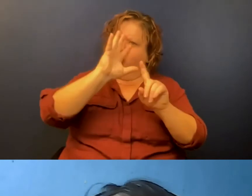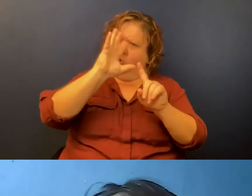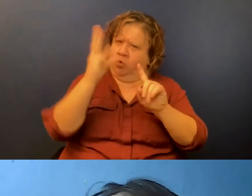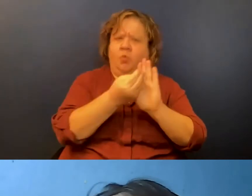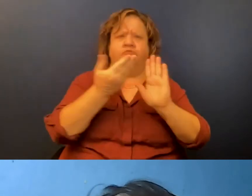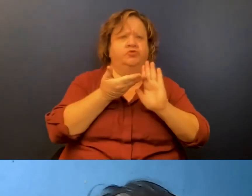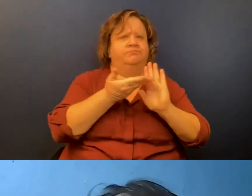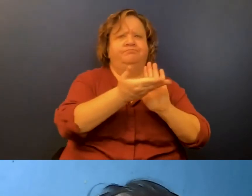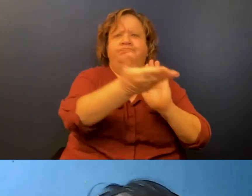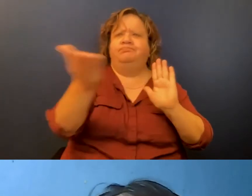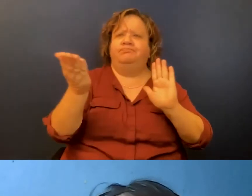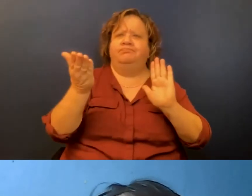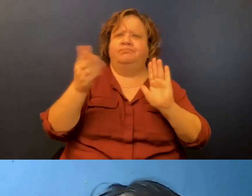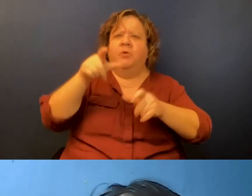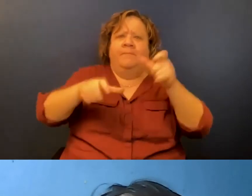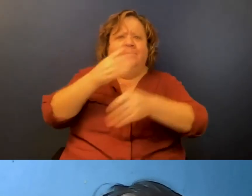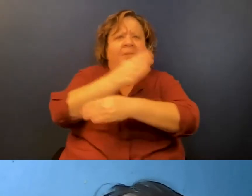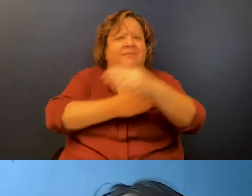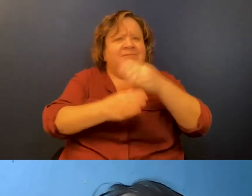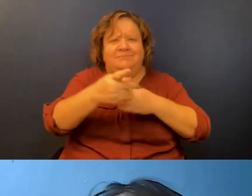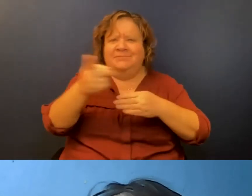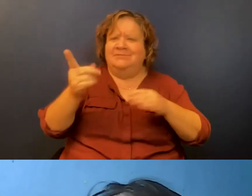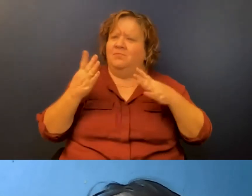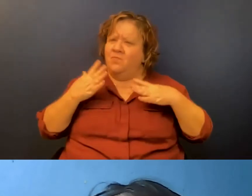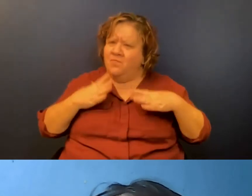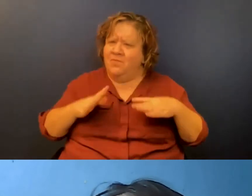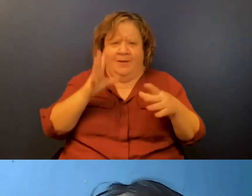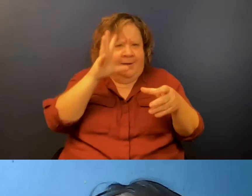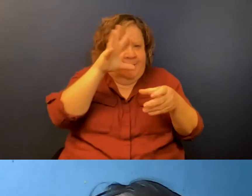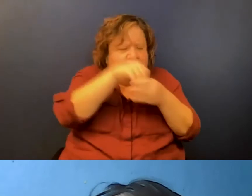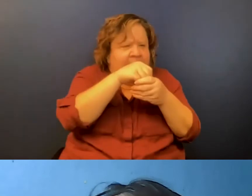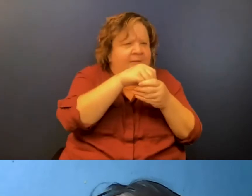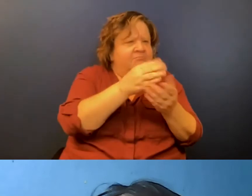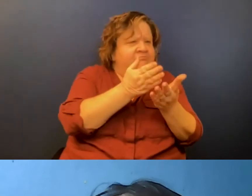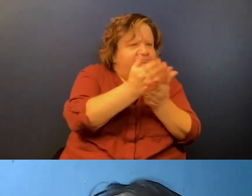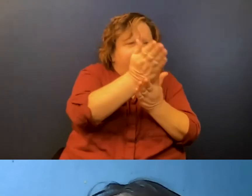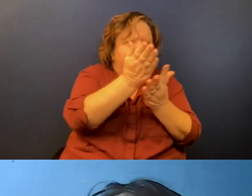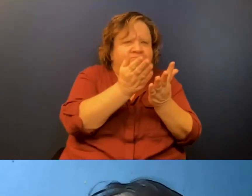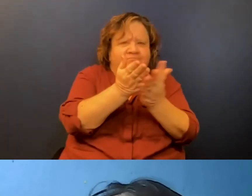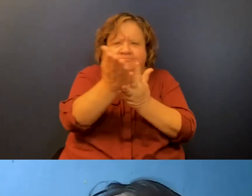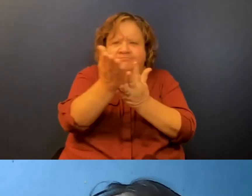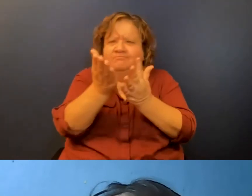involved in this and to open accessible space,